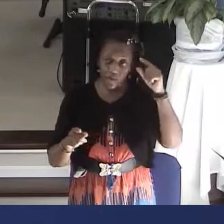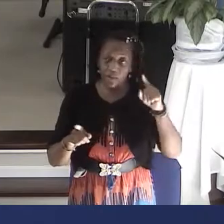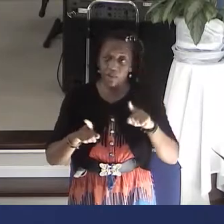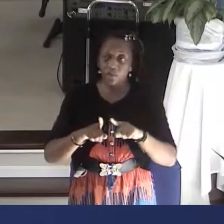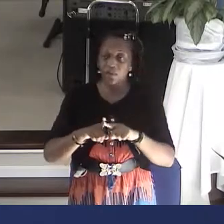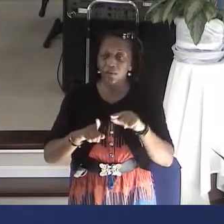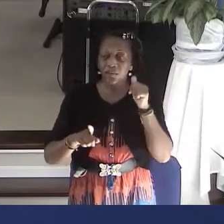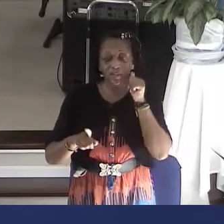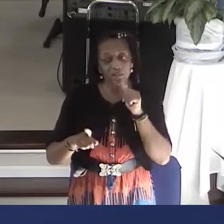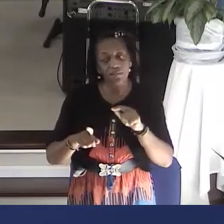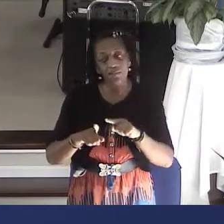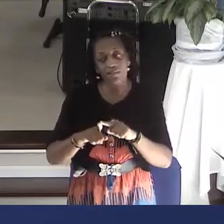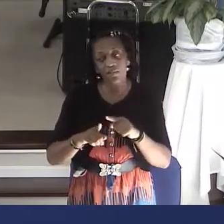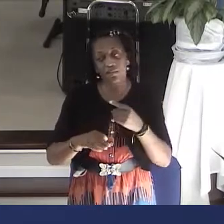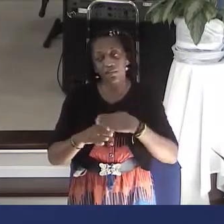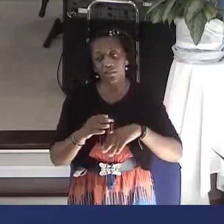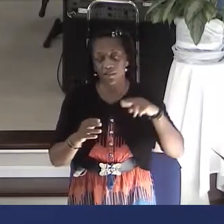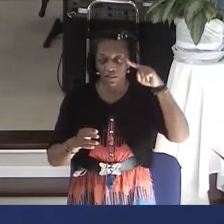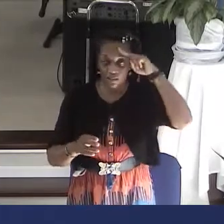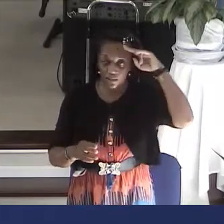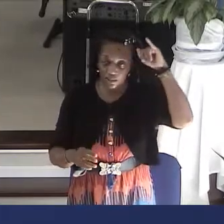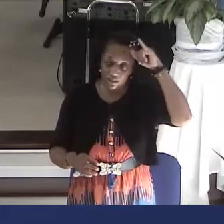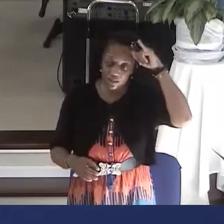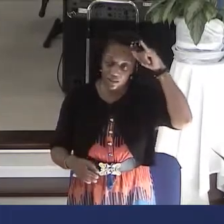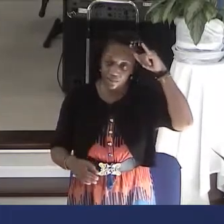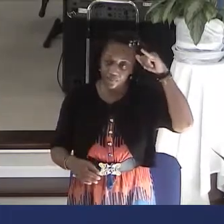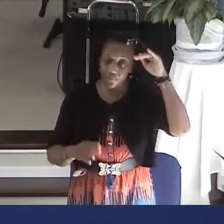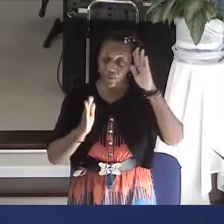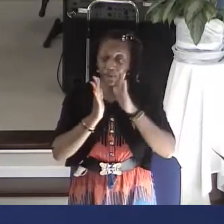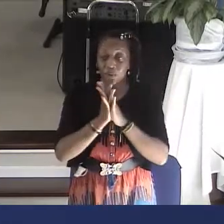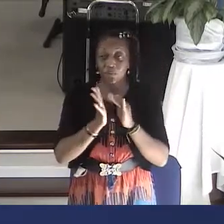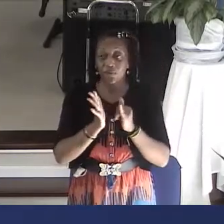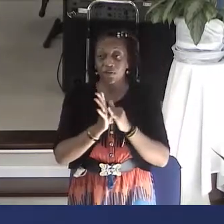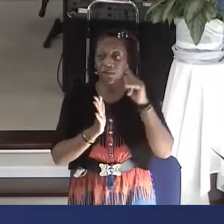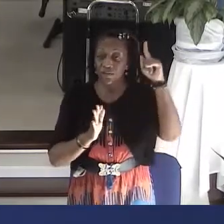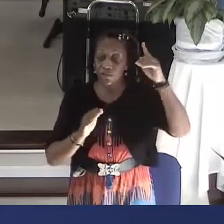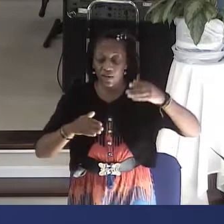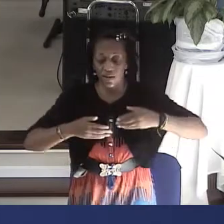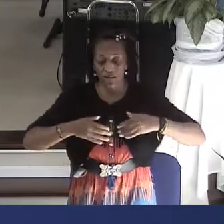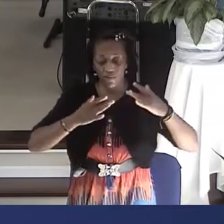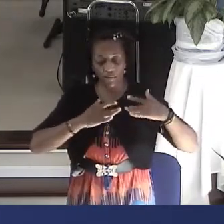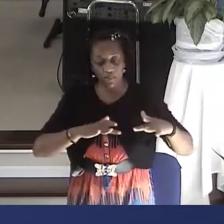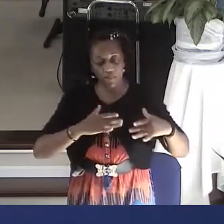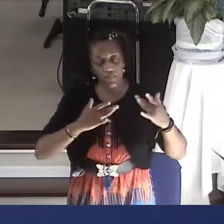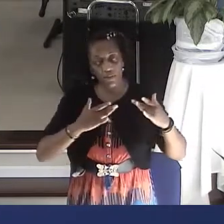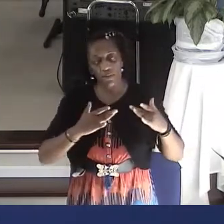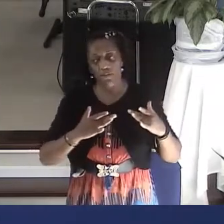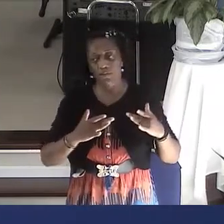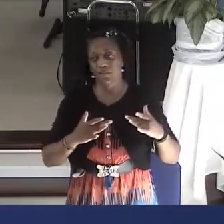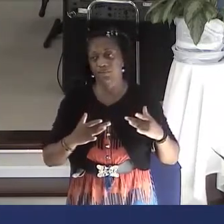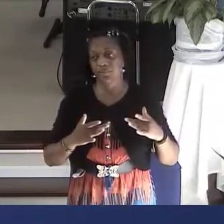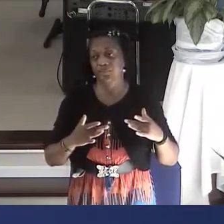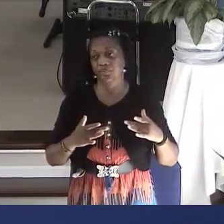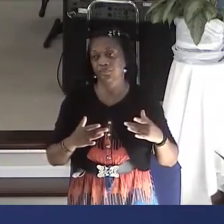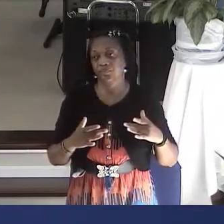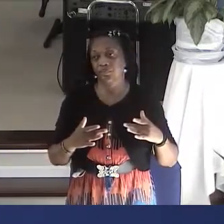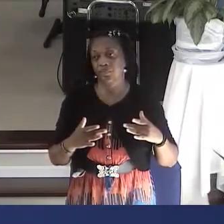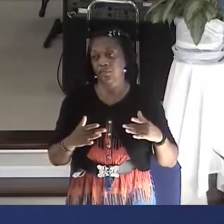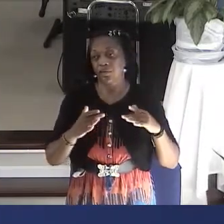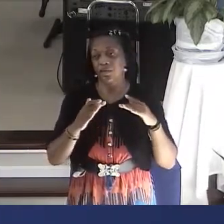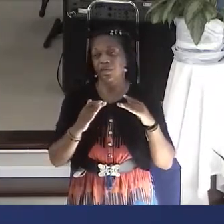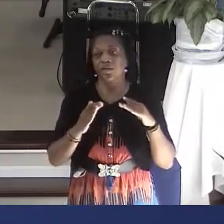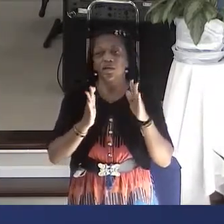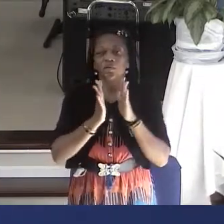you have mercy upon them. And we ask, oh God, that they will turn, those